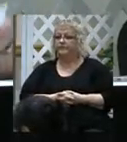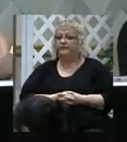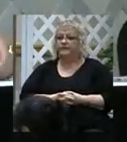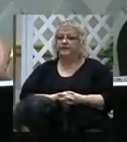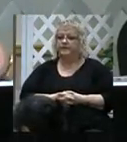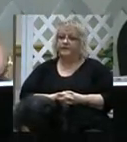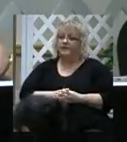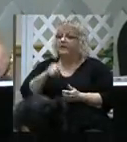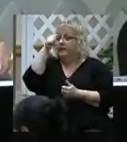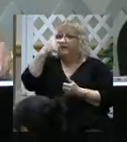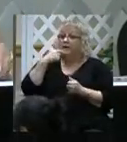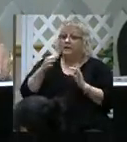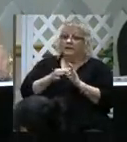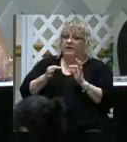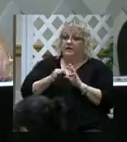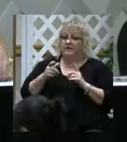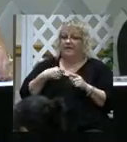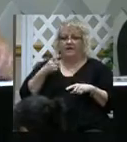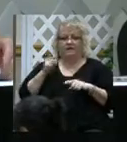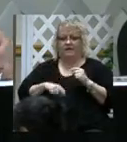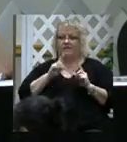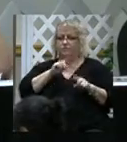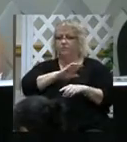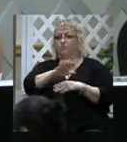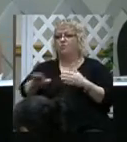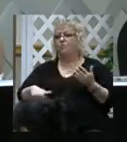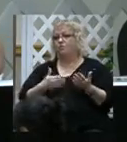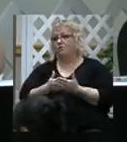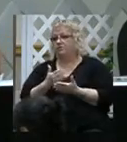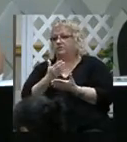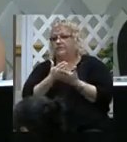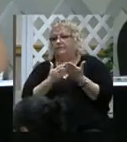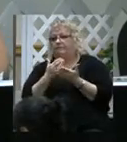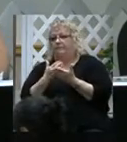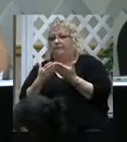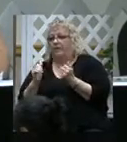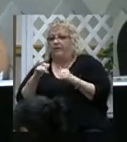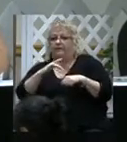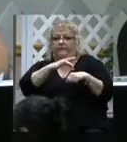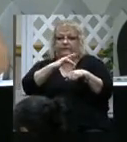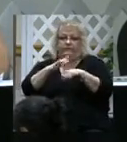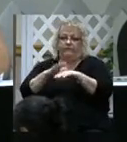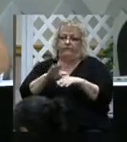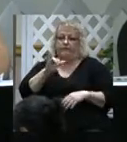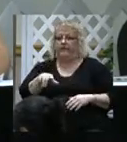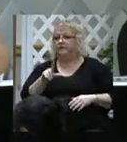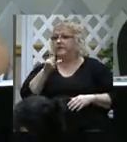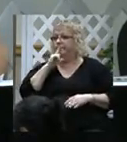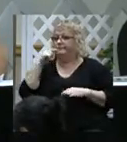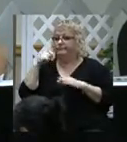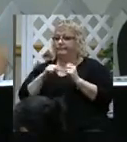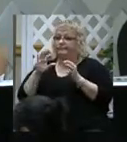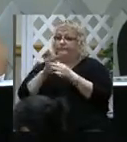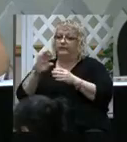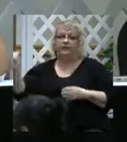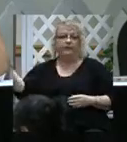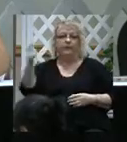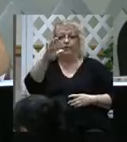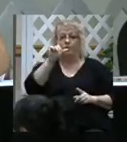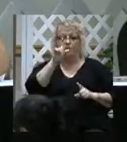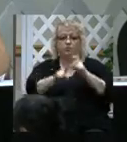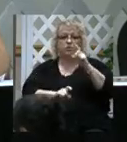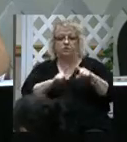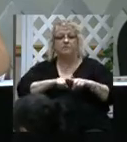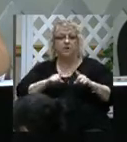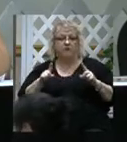And as I said, we cannot answer all the questions. Maybe this topic does not pertain to every one of